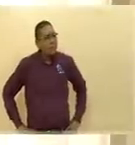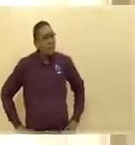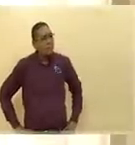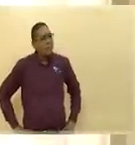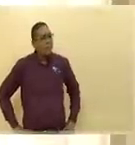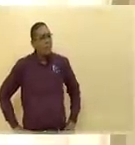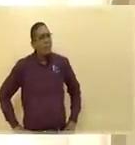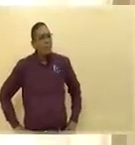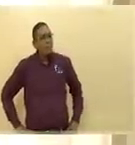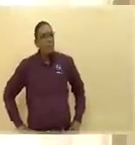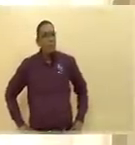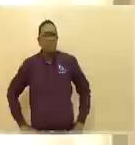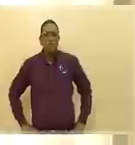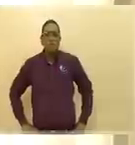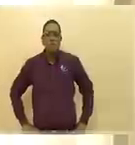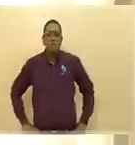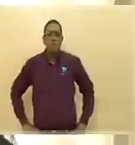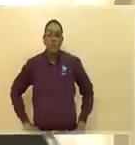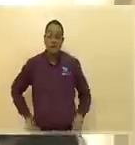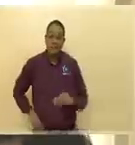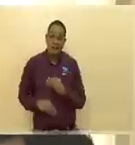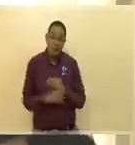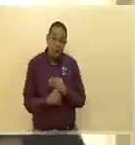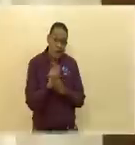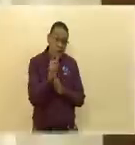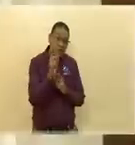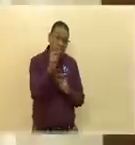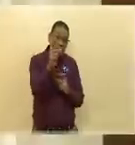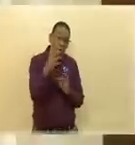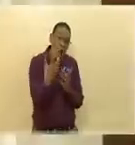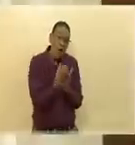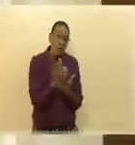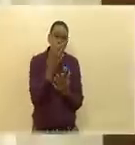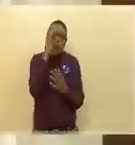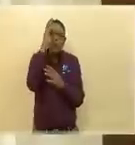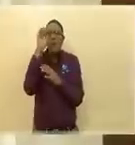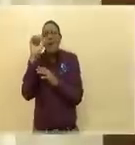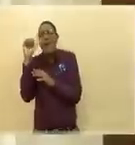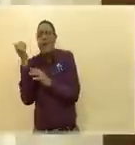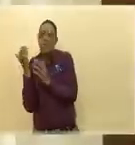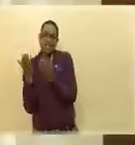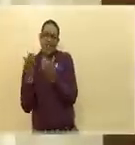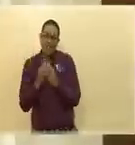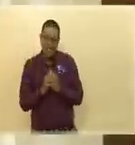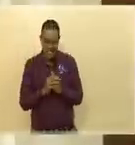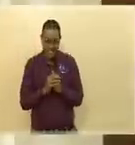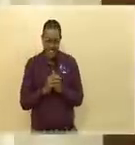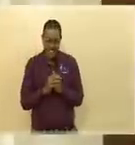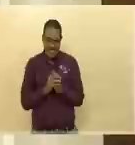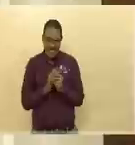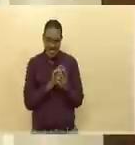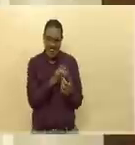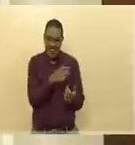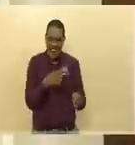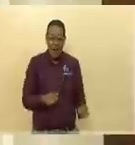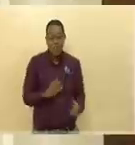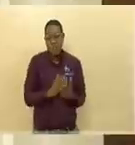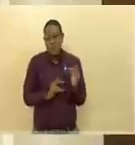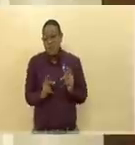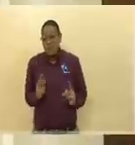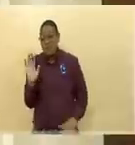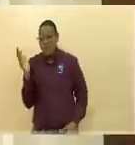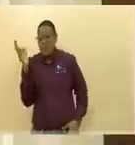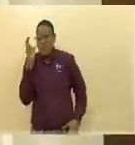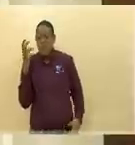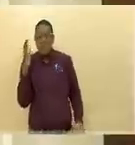it then gives you the opportunity to create other services on that. Some people would have